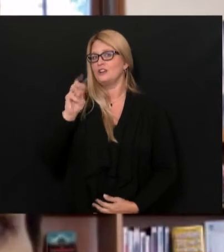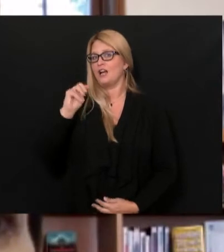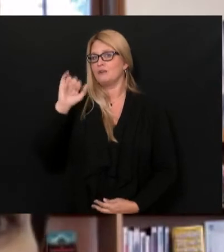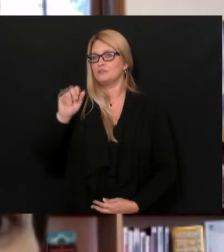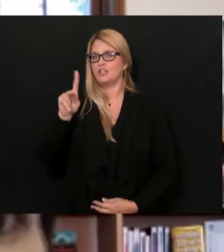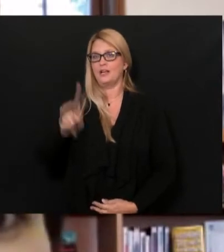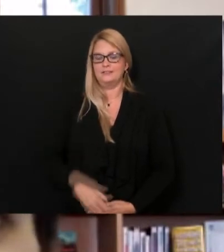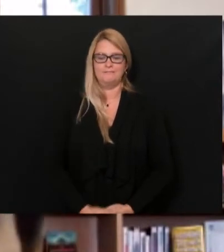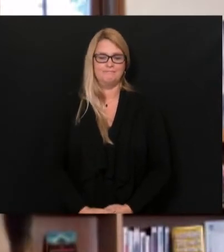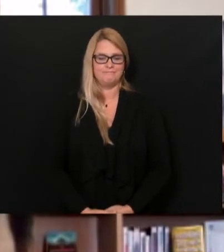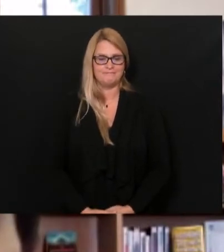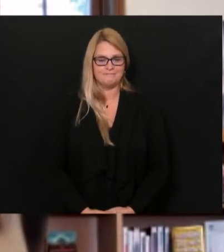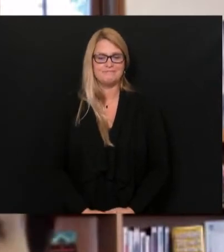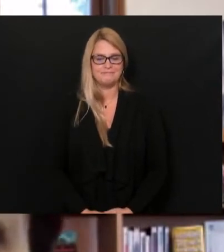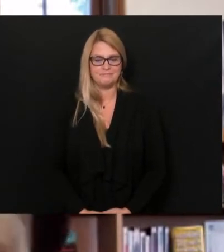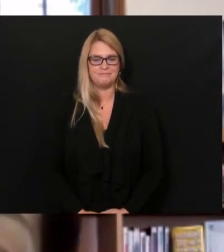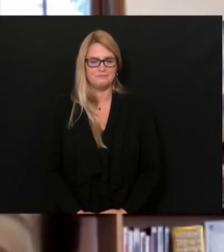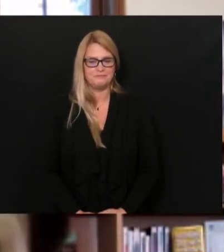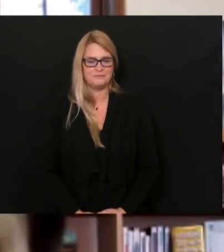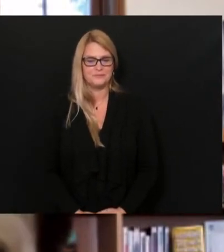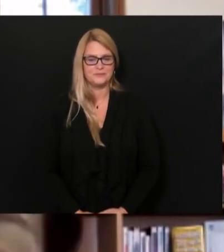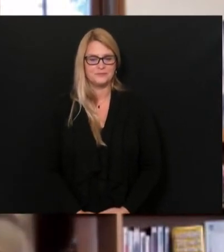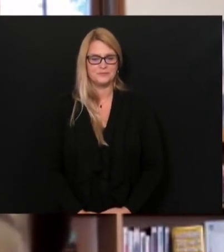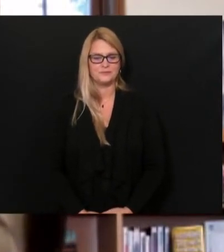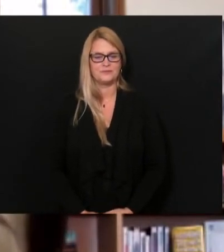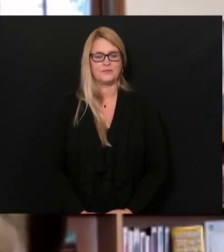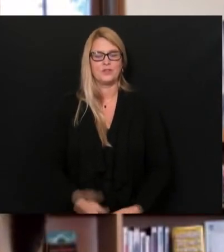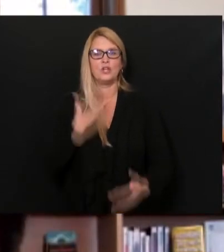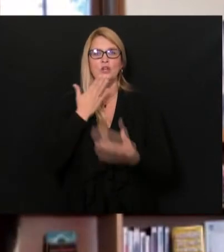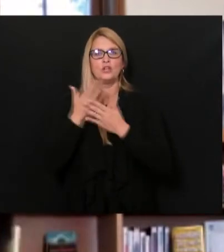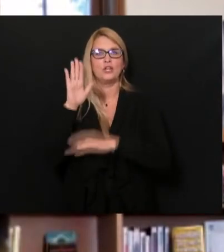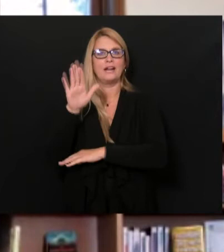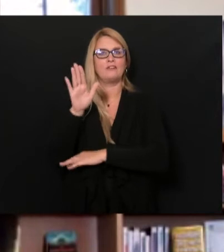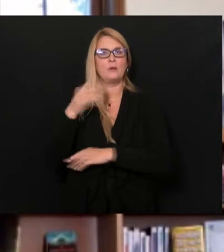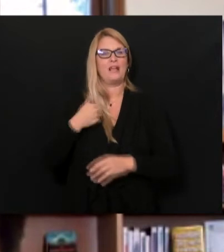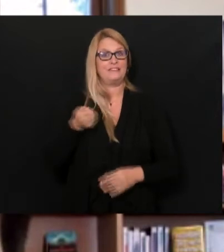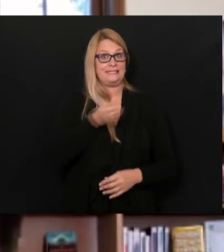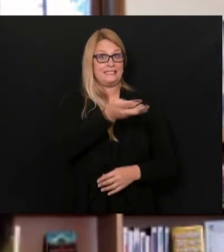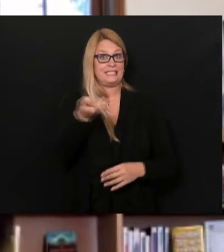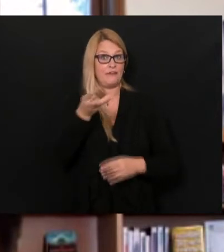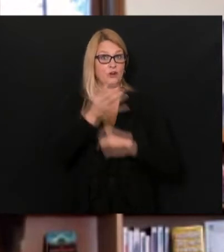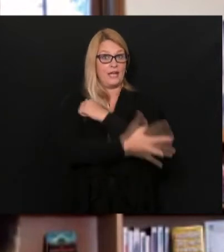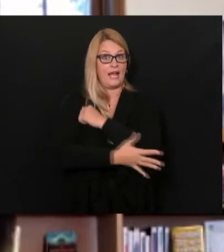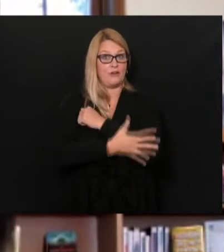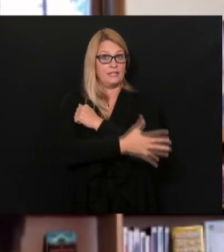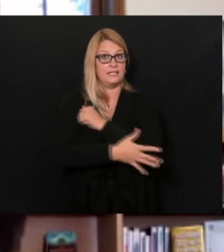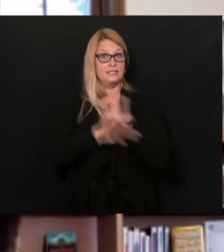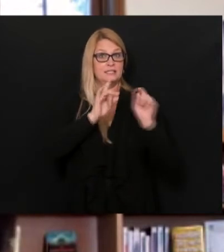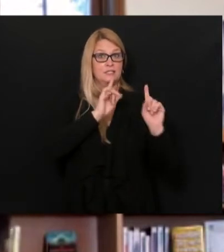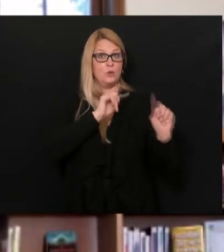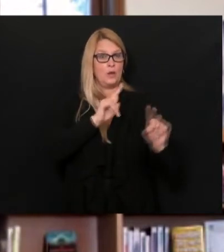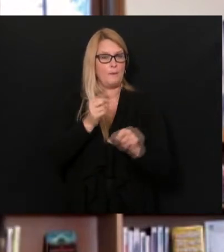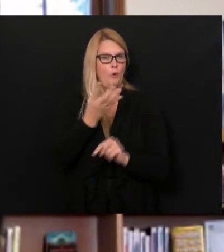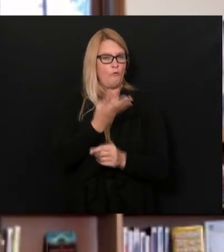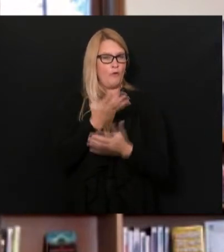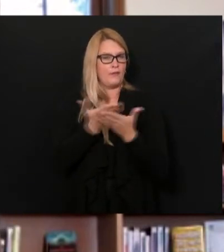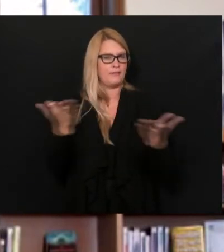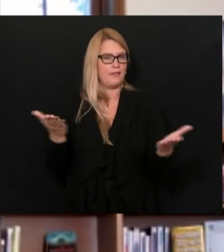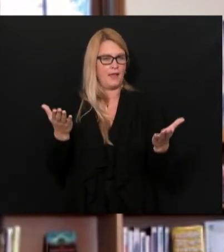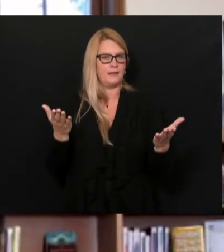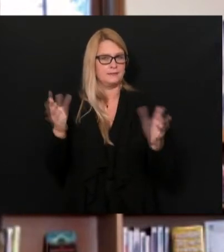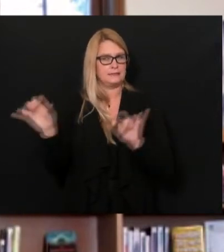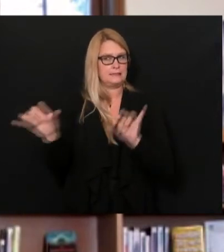Officer. Good afternoon. We have several counties across the state that report 4 things in common that have shown a